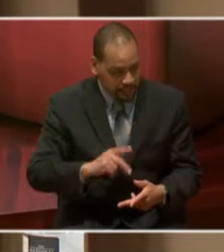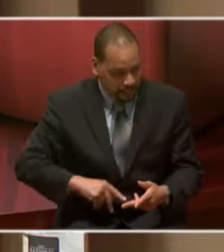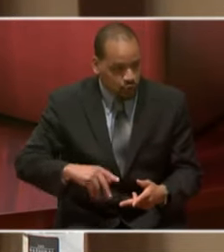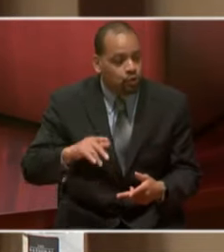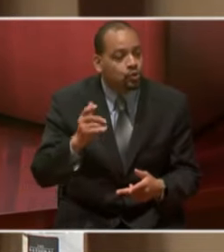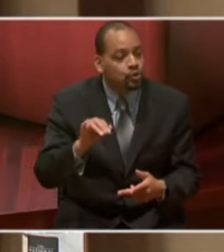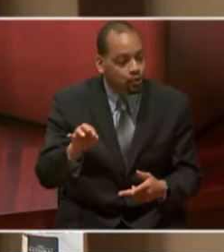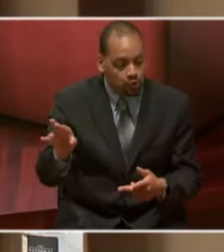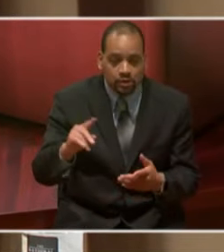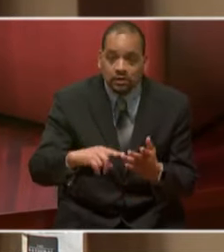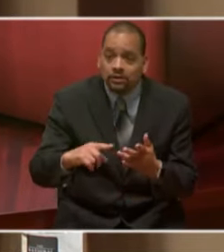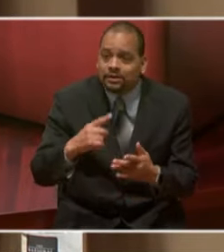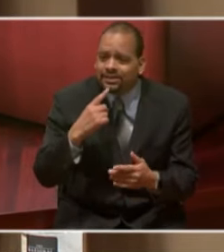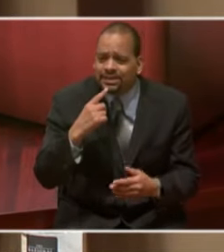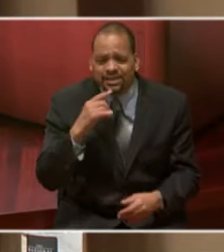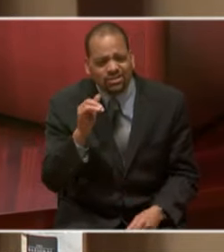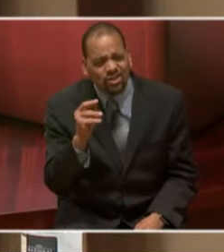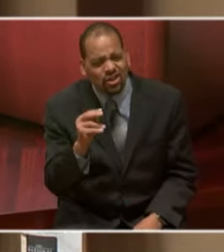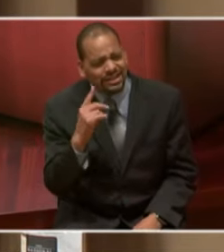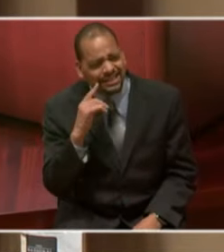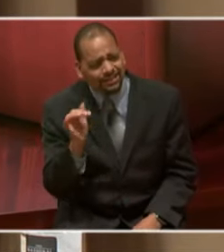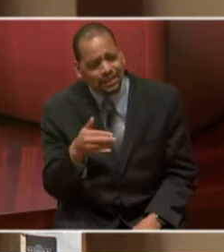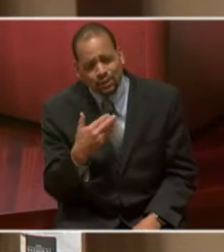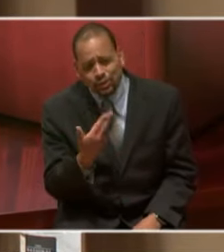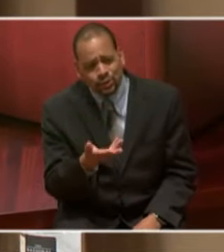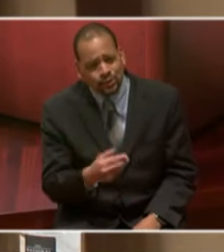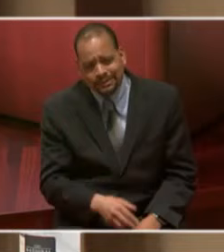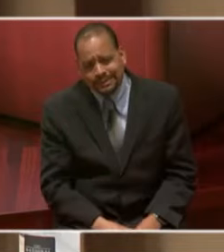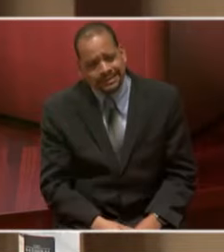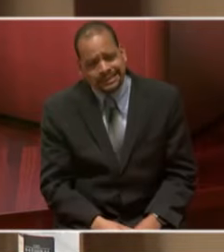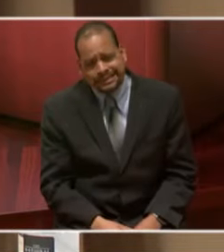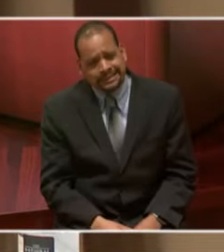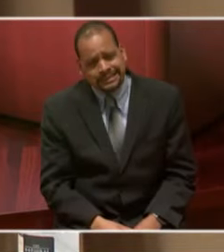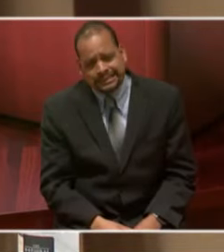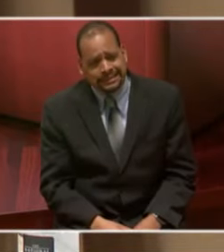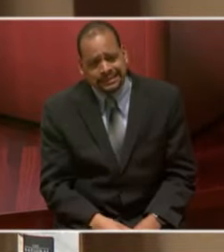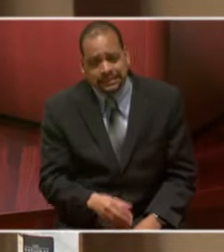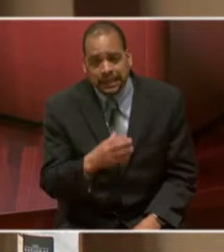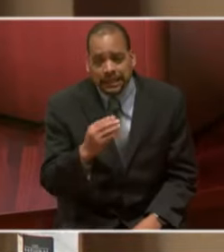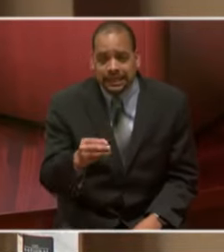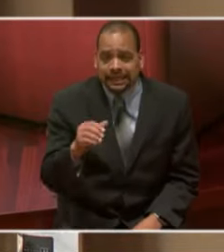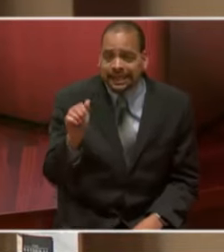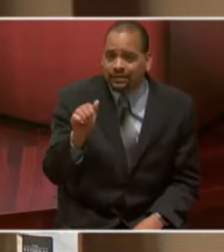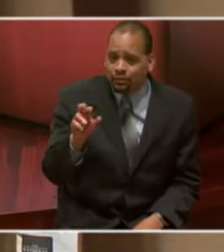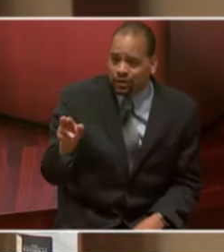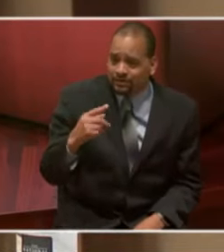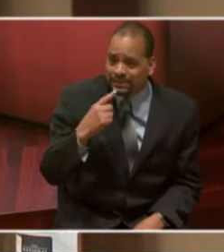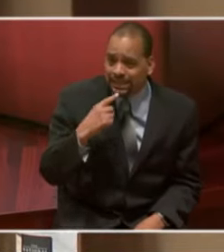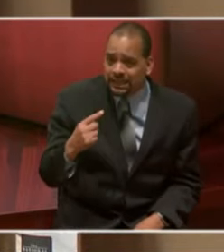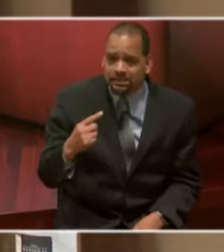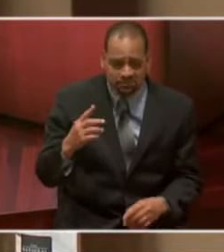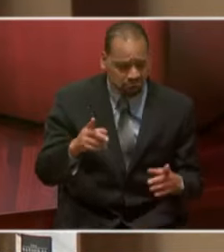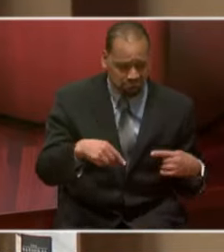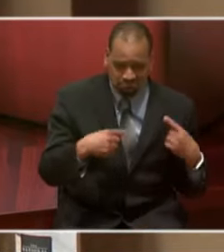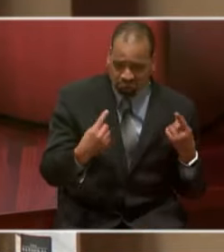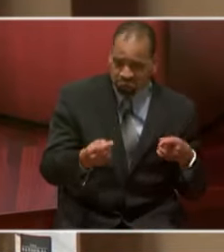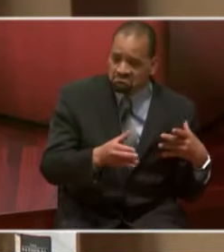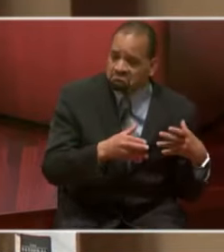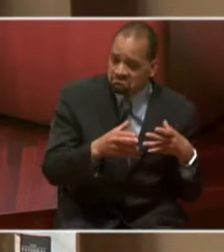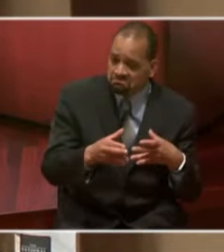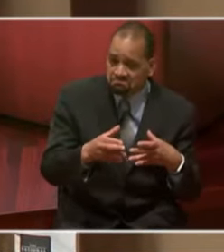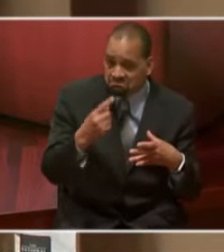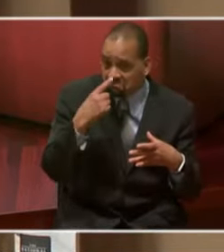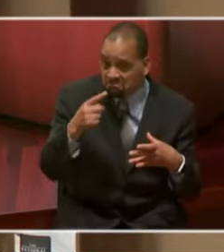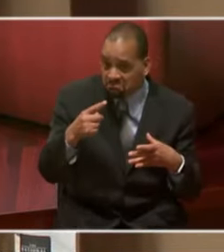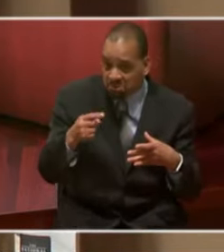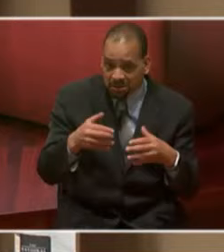I put everything in that footlocker that I own except those chickens and went off to school to Nashville. And after being there